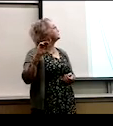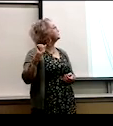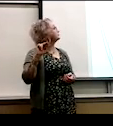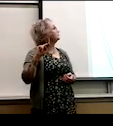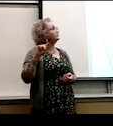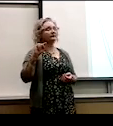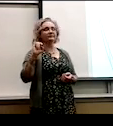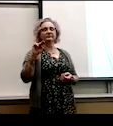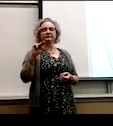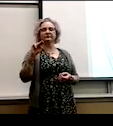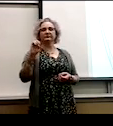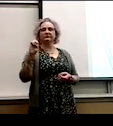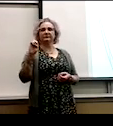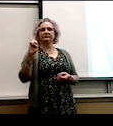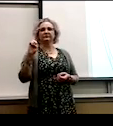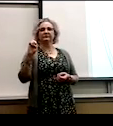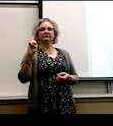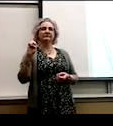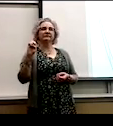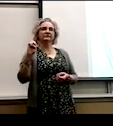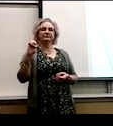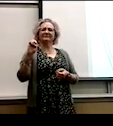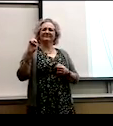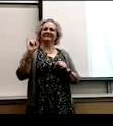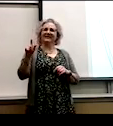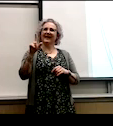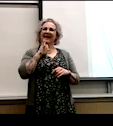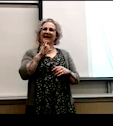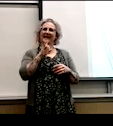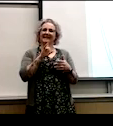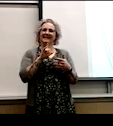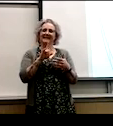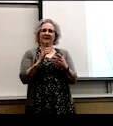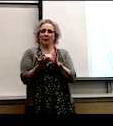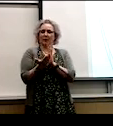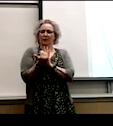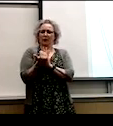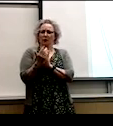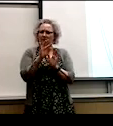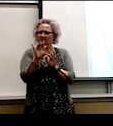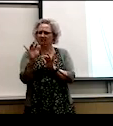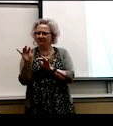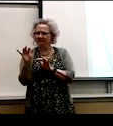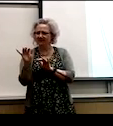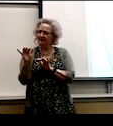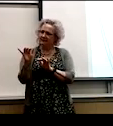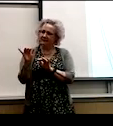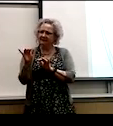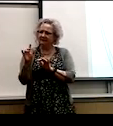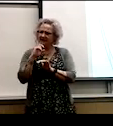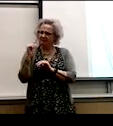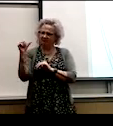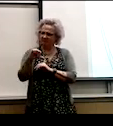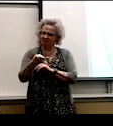of, the review is ixnayed memantine, but when I looked at these two trials that use memantine,